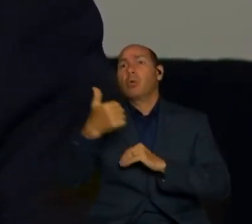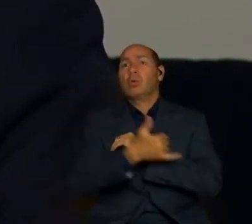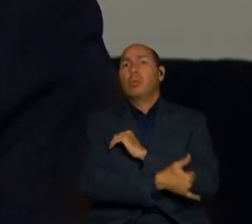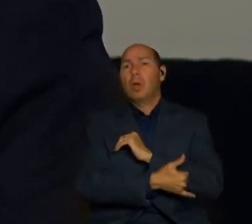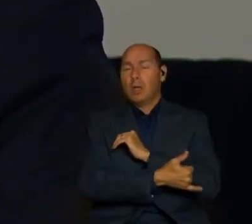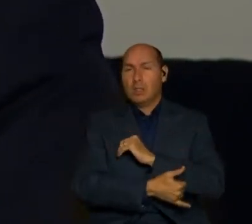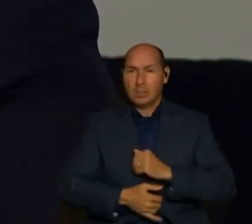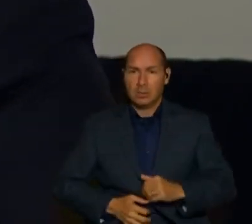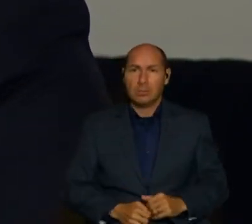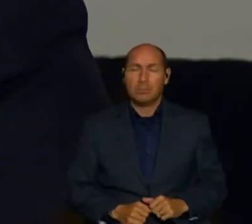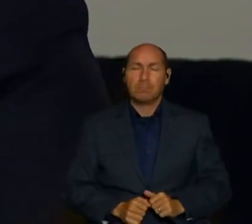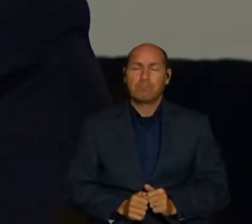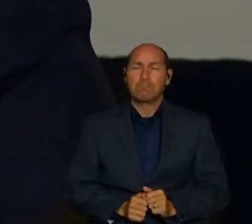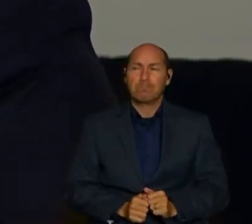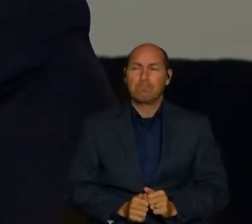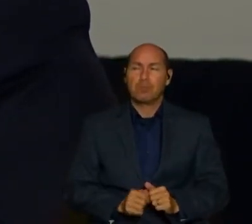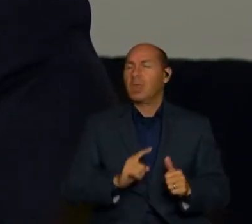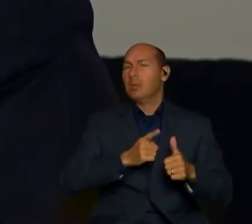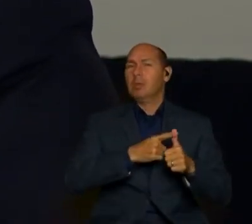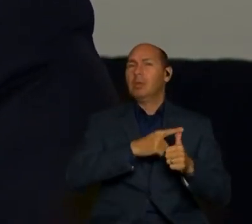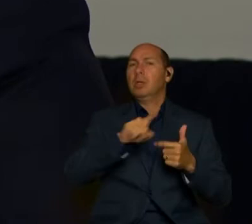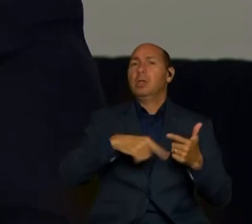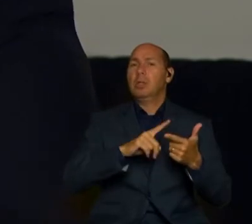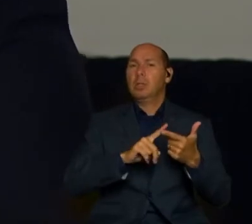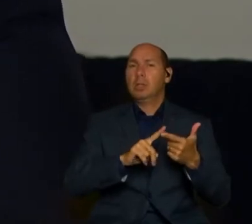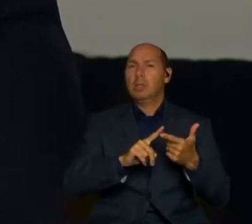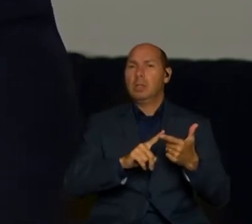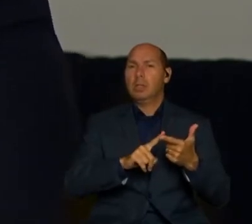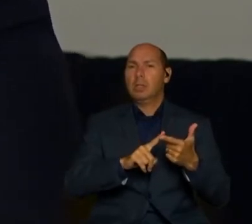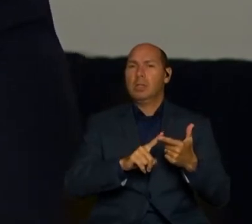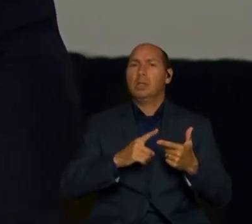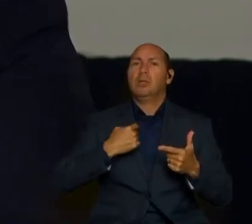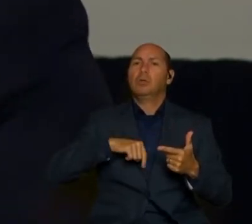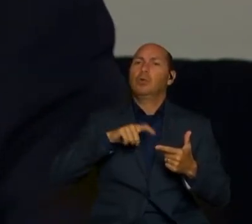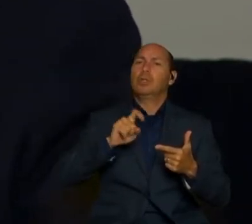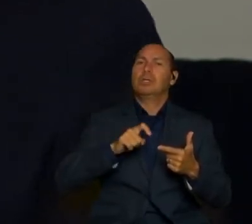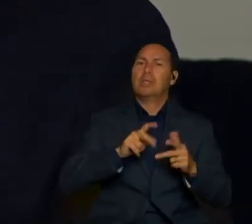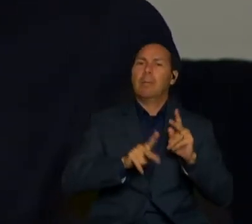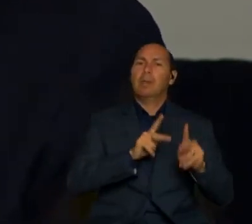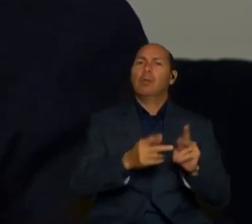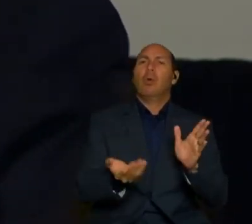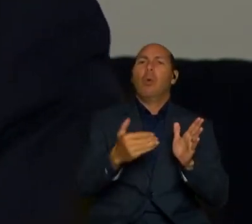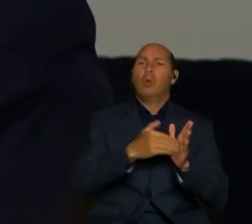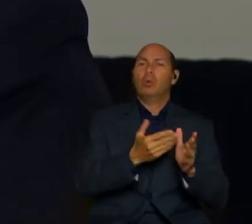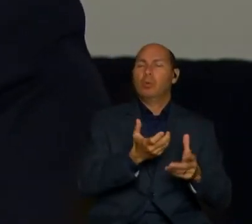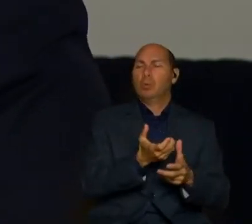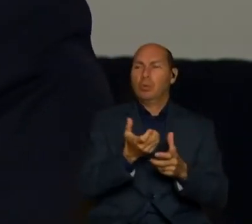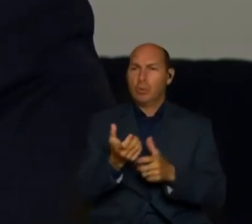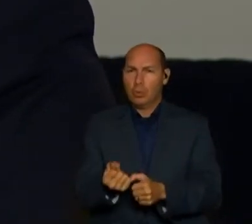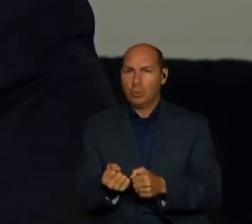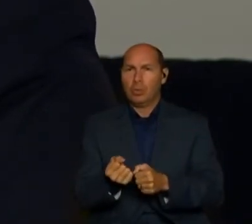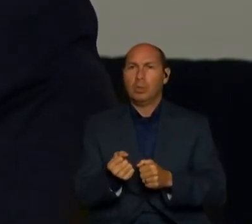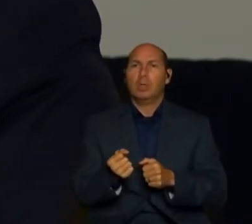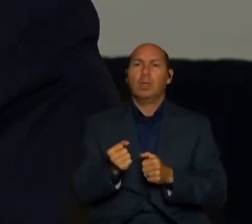So that's one thing. The other thing is that we have to earn back the trust of the people. And Secretary Perez mentioned the new generations. We have to